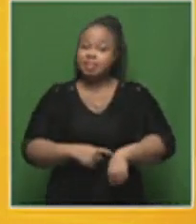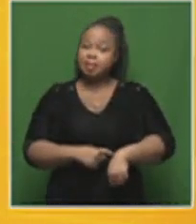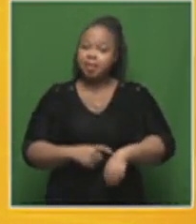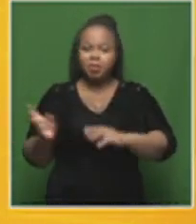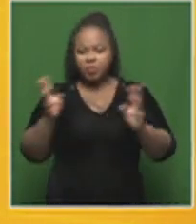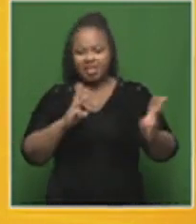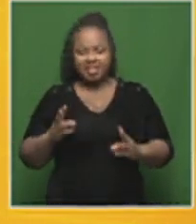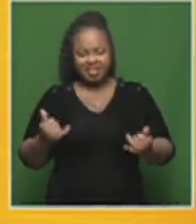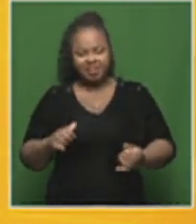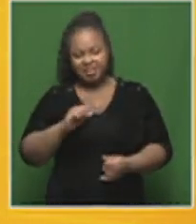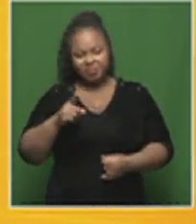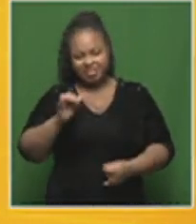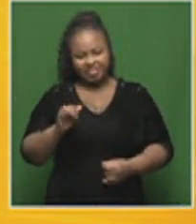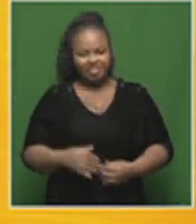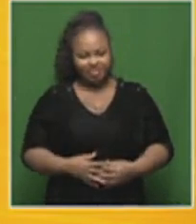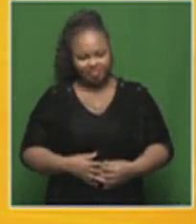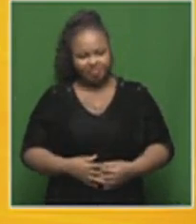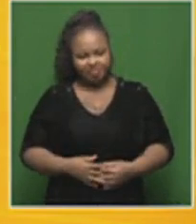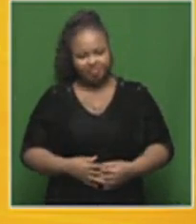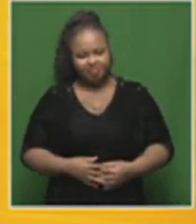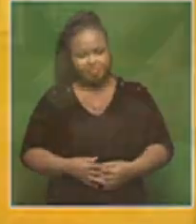now for a weather update as we're standing by with that.